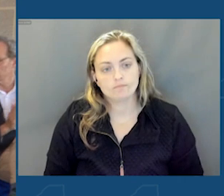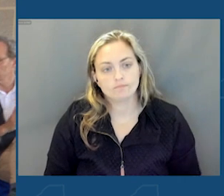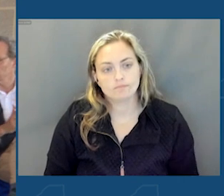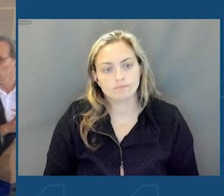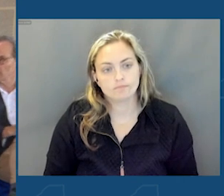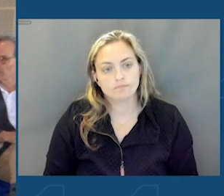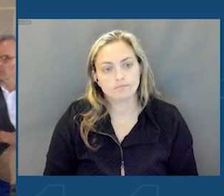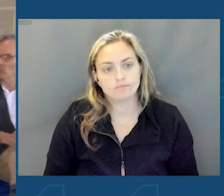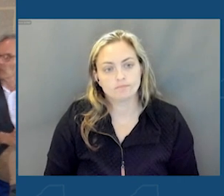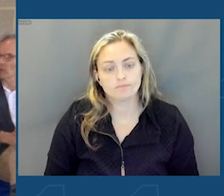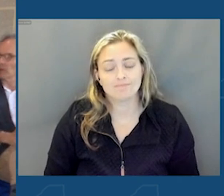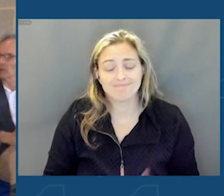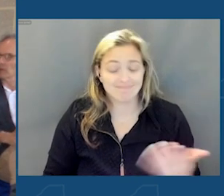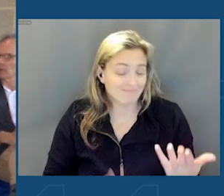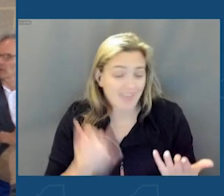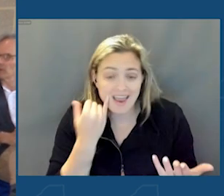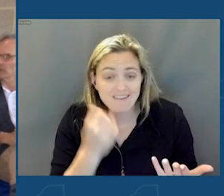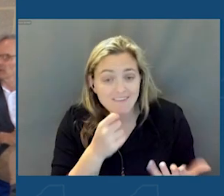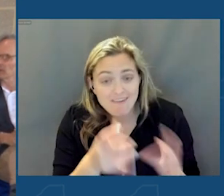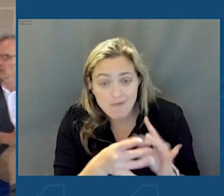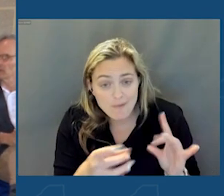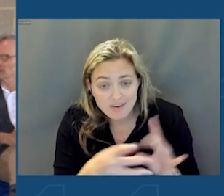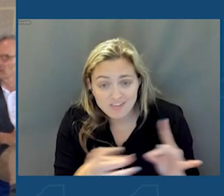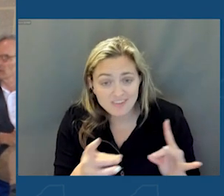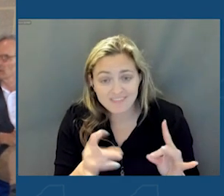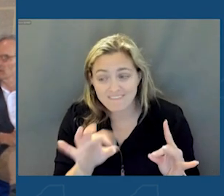I'd be remiss if I didn't say how fate